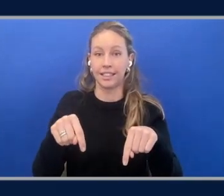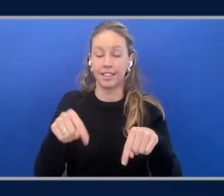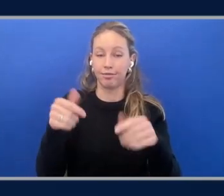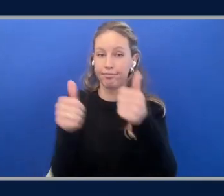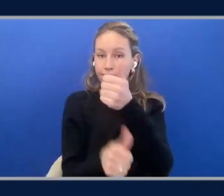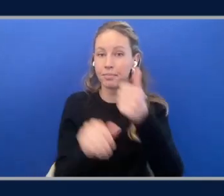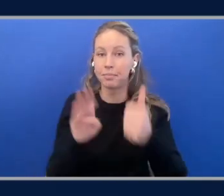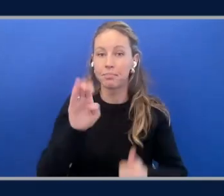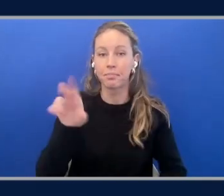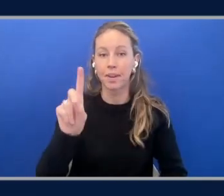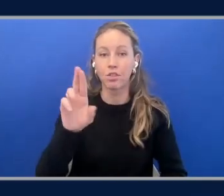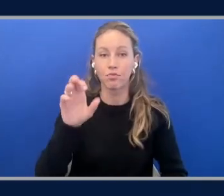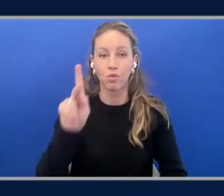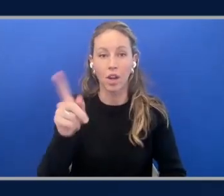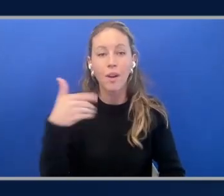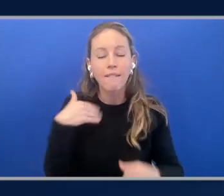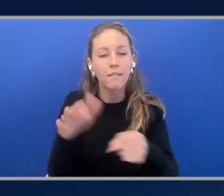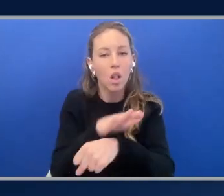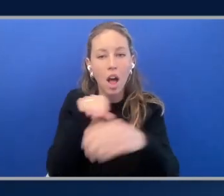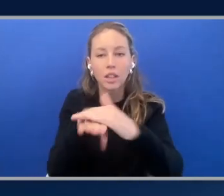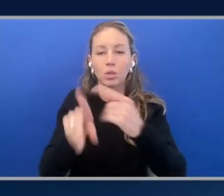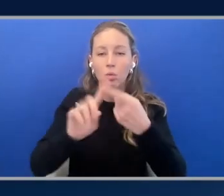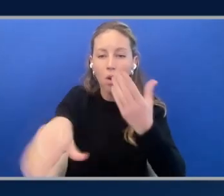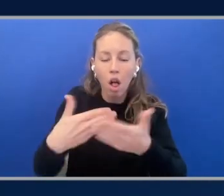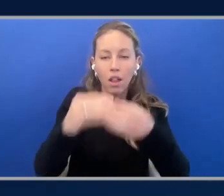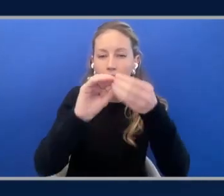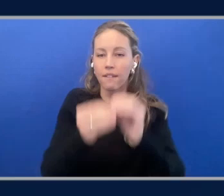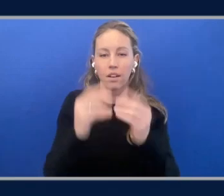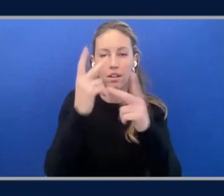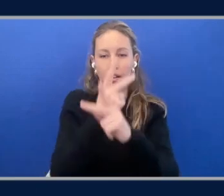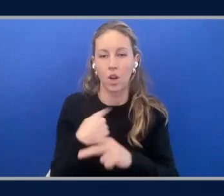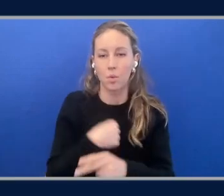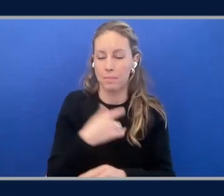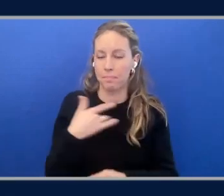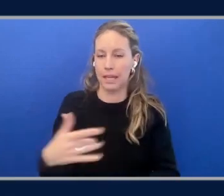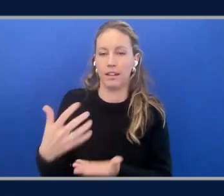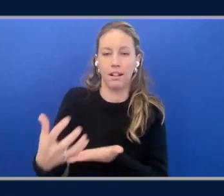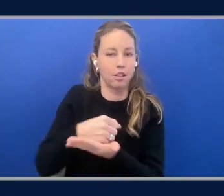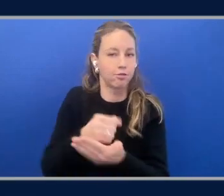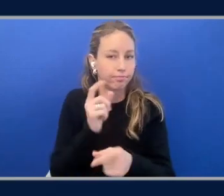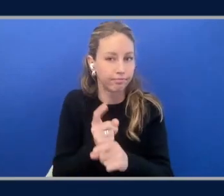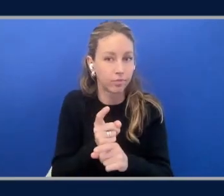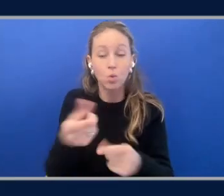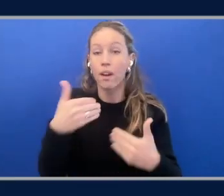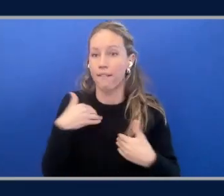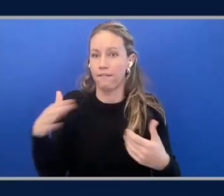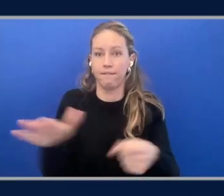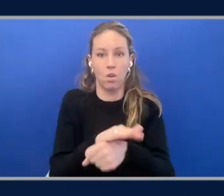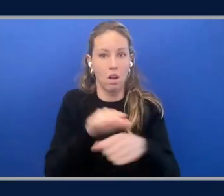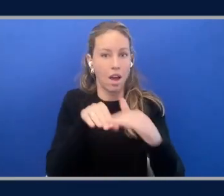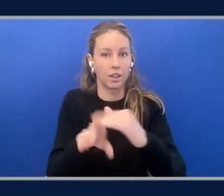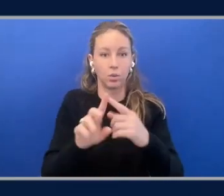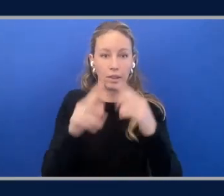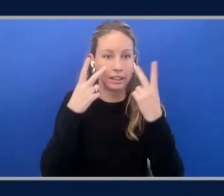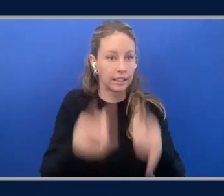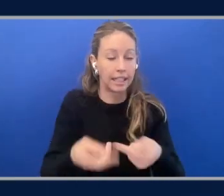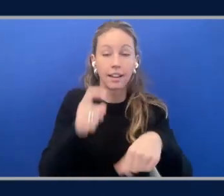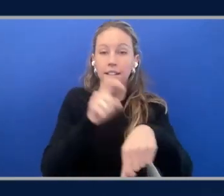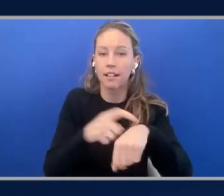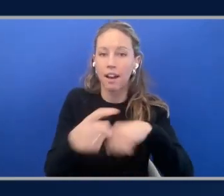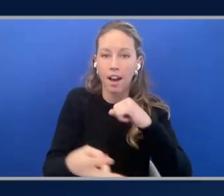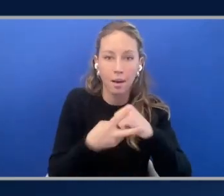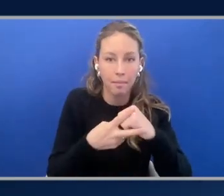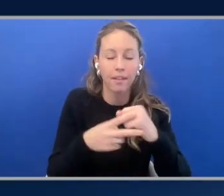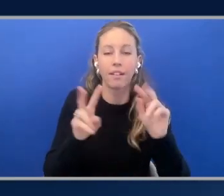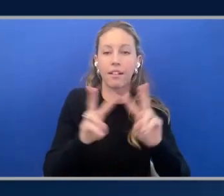have full access to all the metrics that we would normally collect, right? So you have full access to see the time value. When we